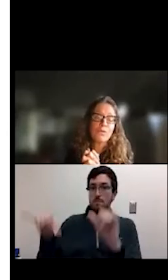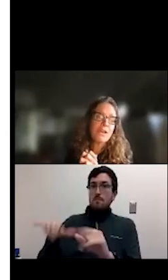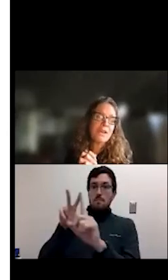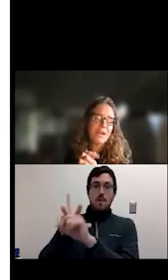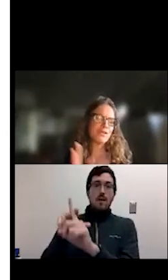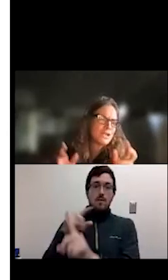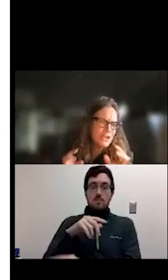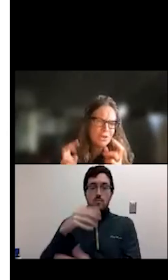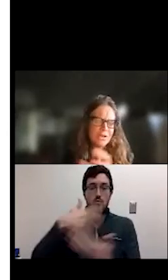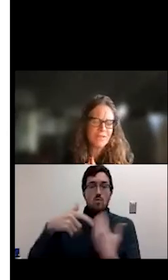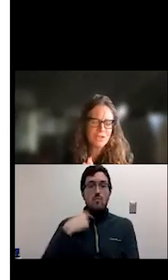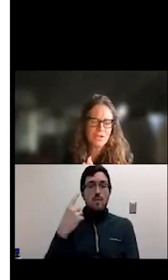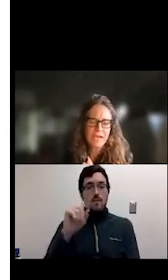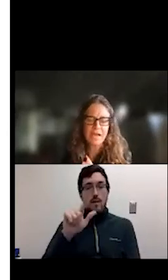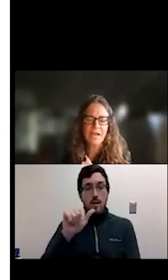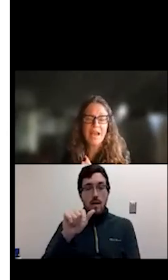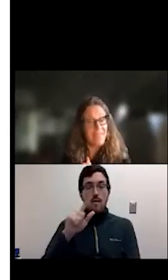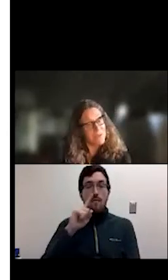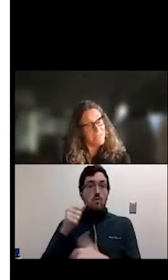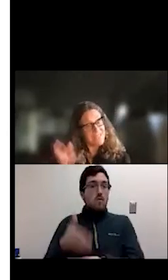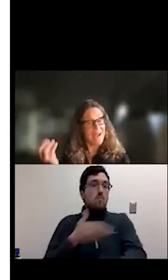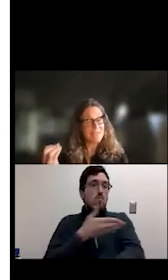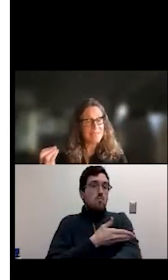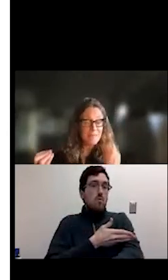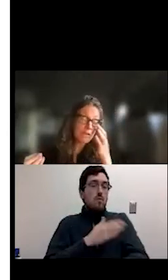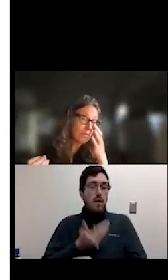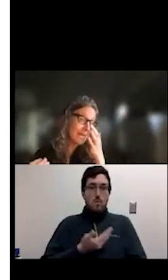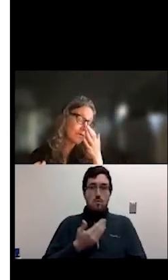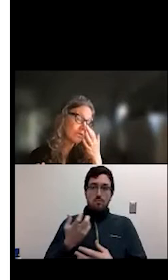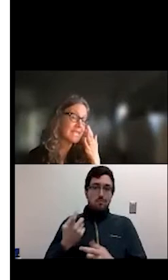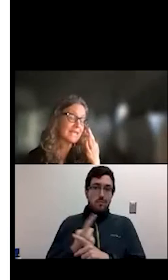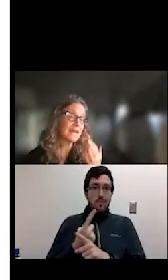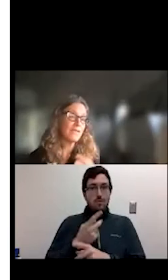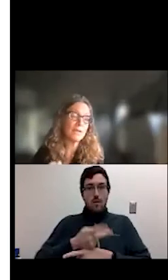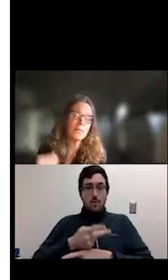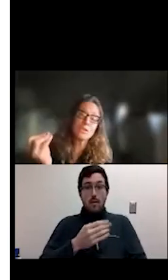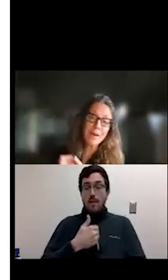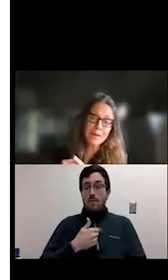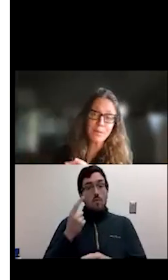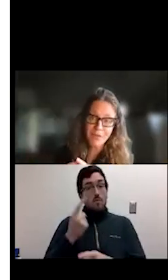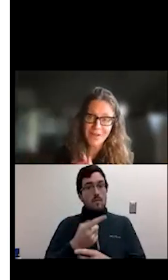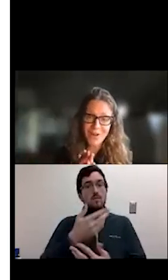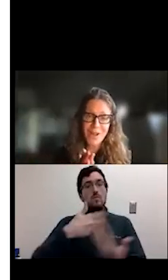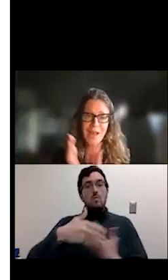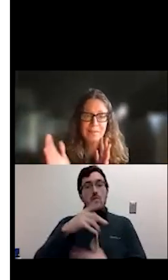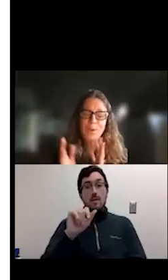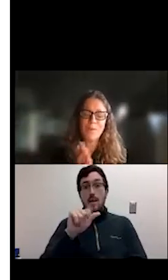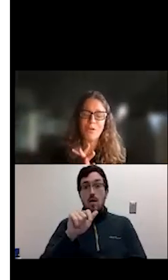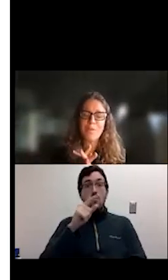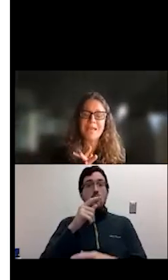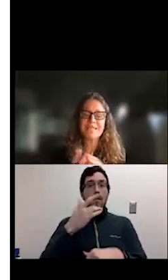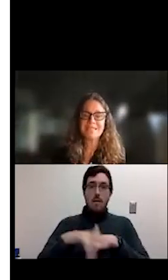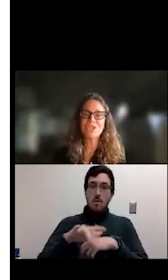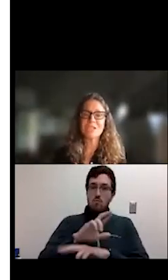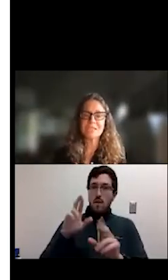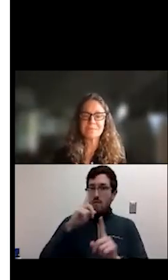to improve kind of traditional or conventional care. And then we need to have, as I mentioned, the right social data available to the right provider at the